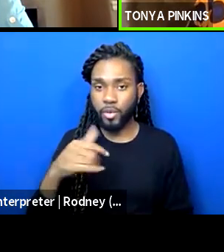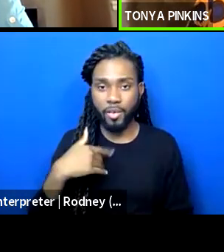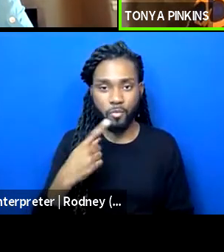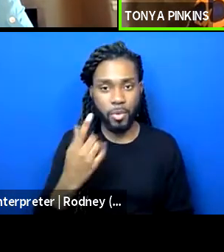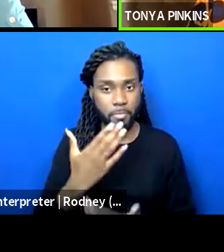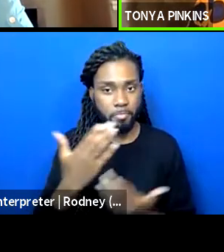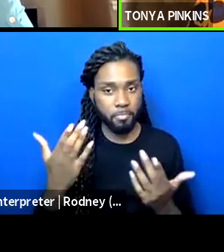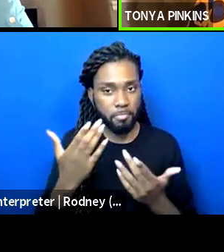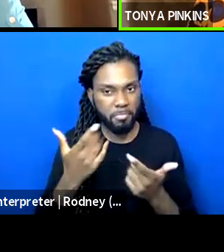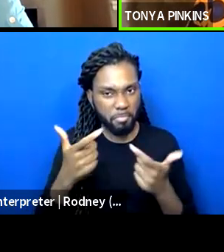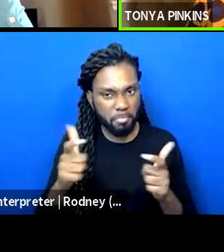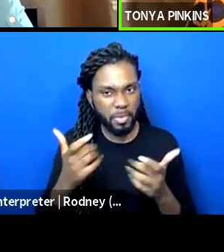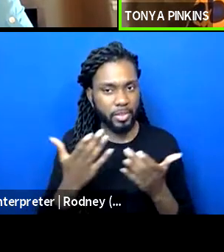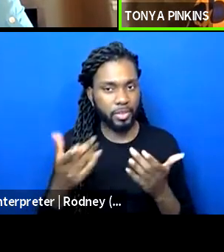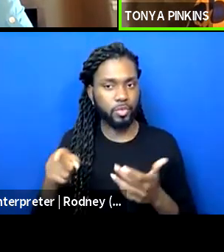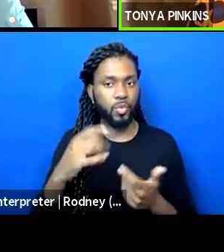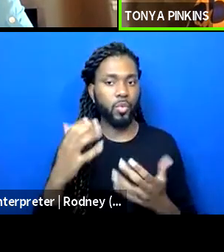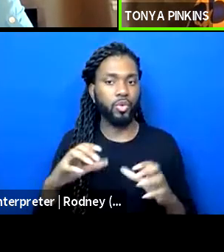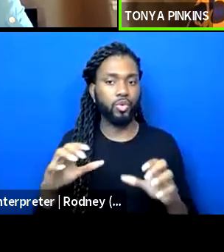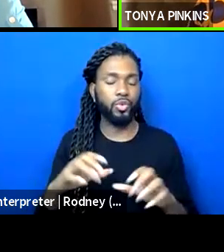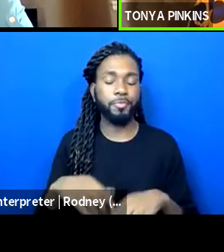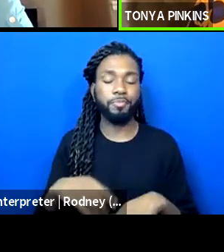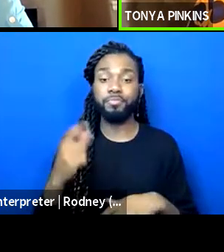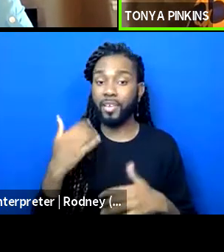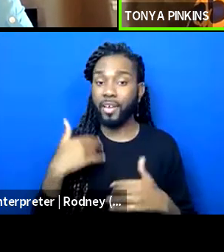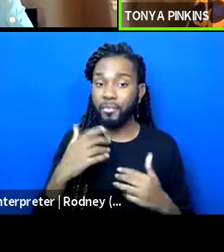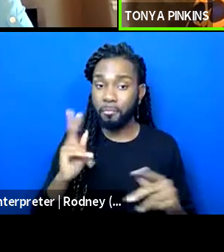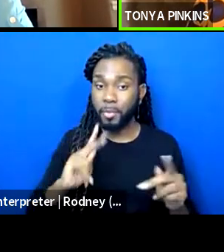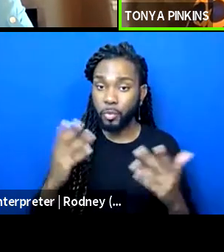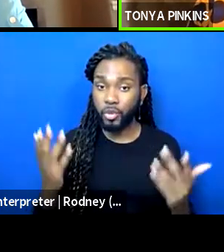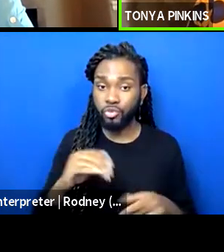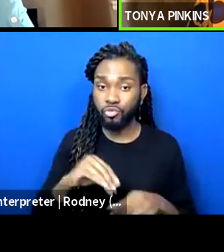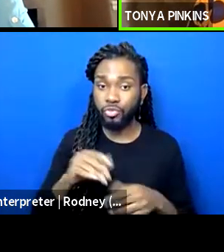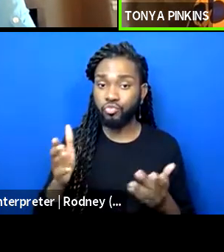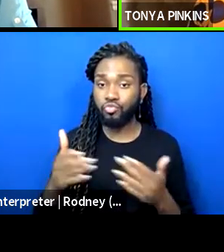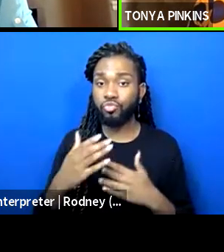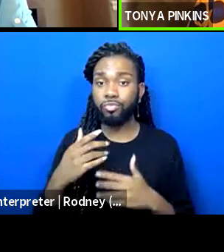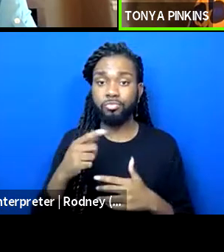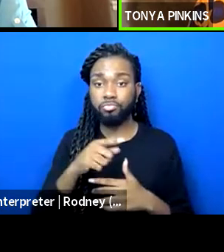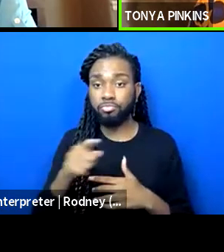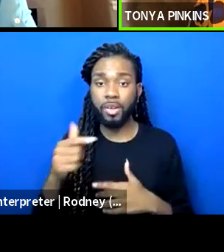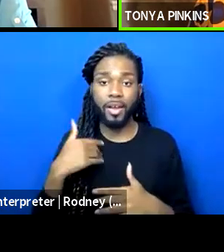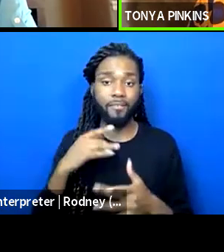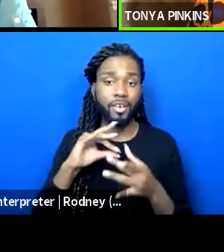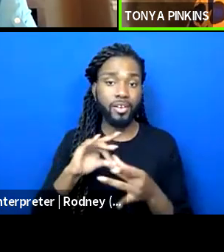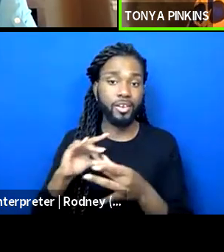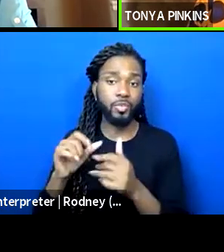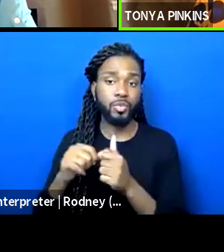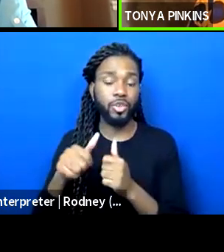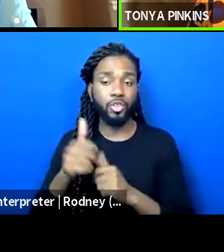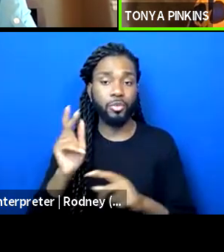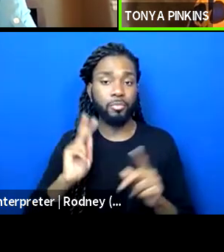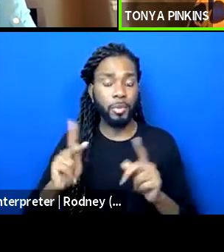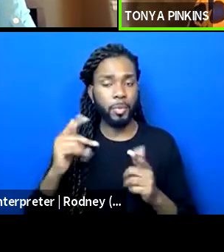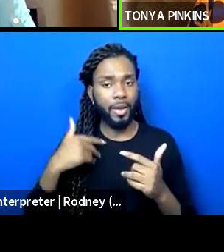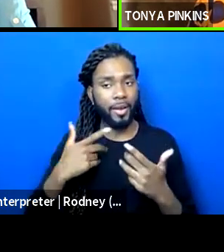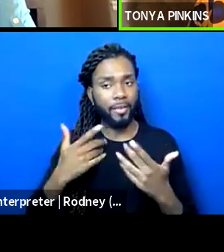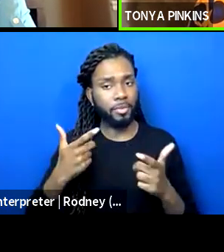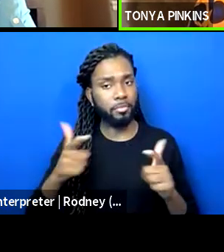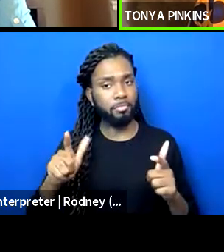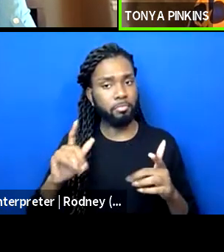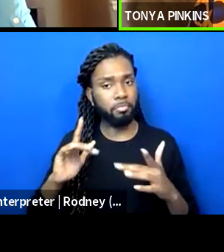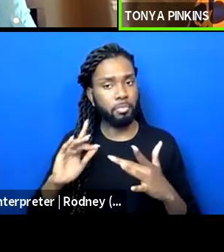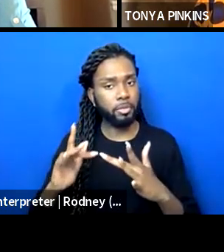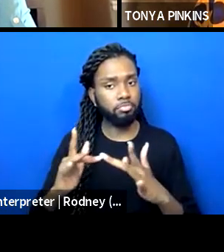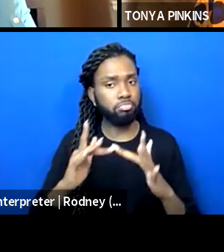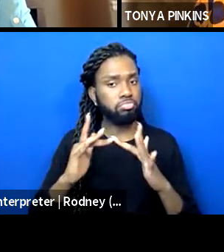some people here in the room, and all of those people have you know, connections to other people. It's like a big wave out here. So I want you to put